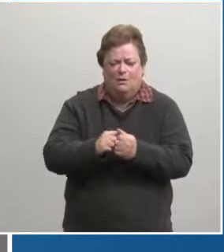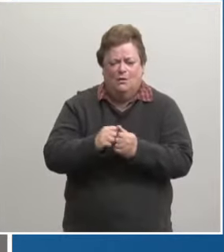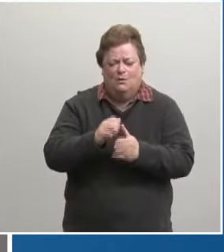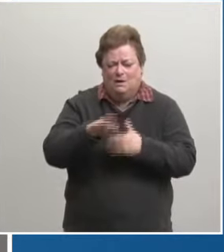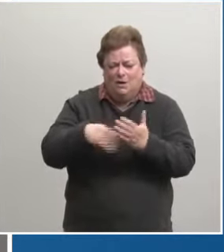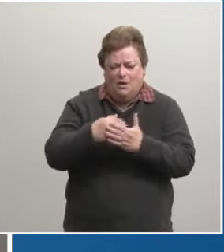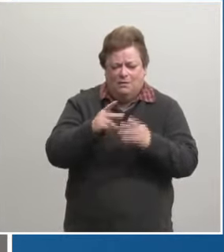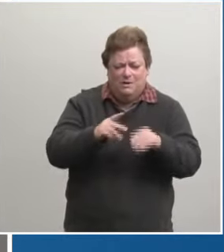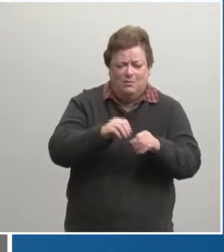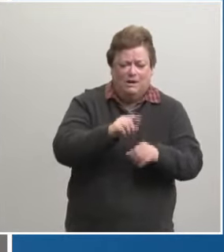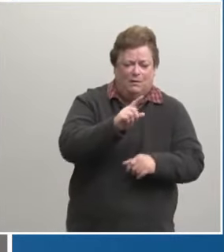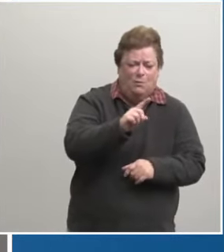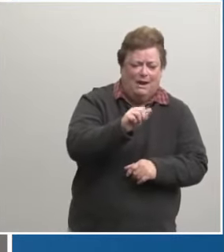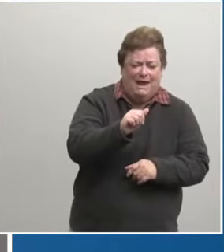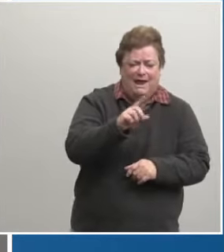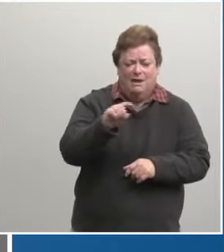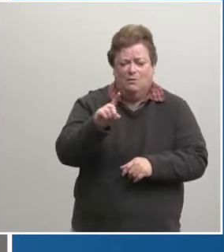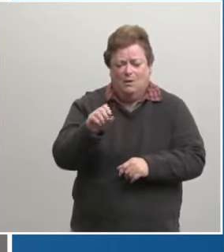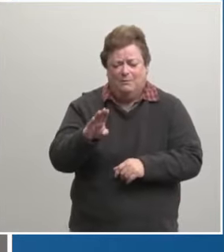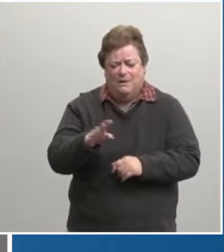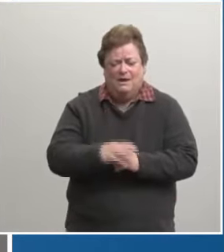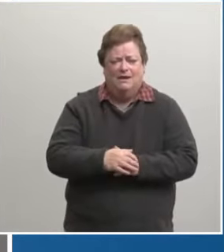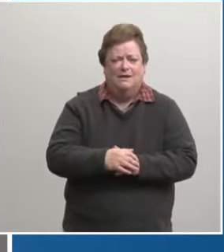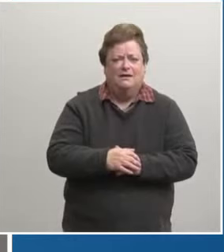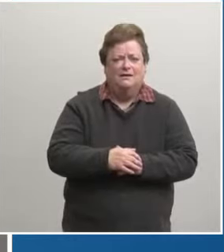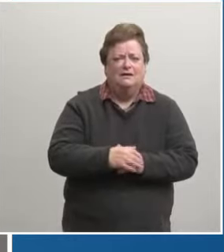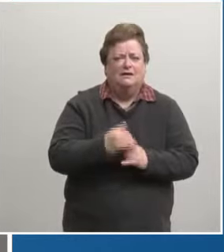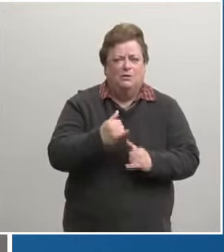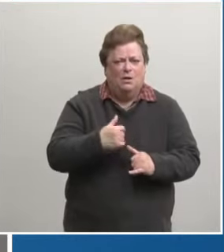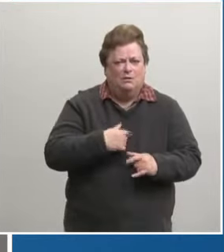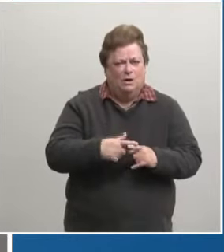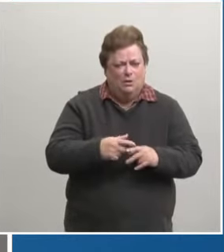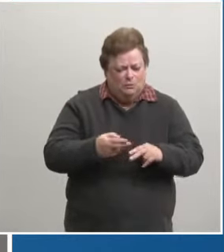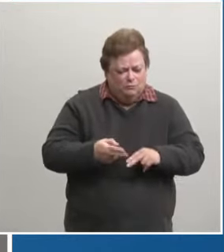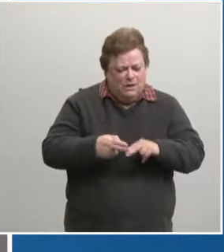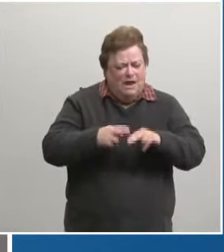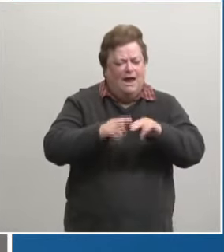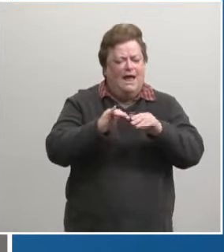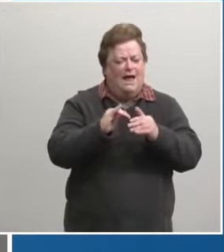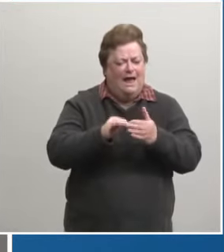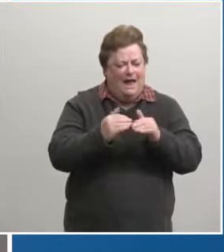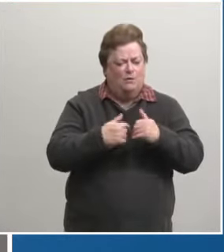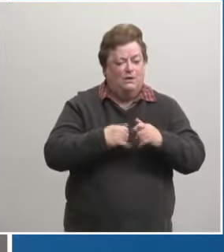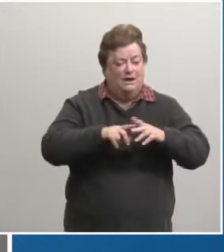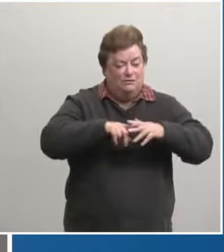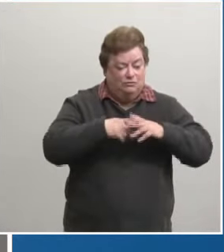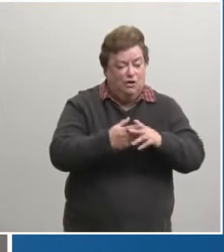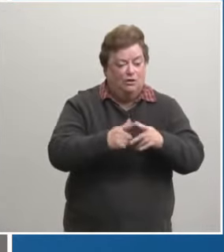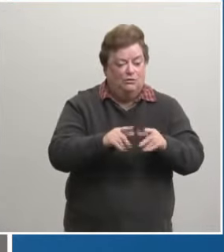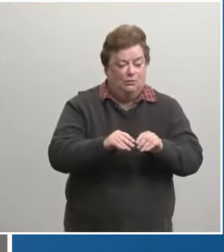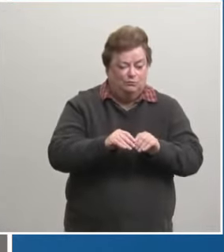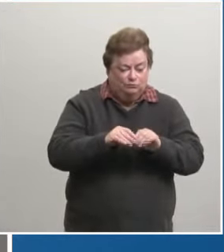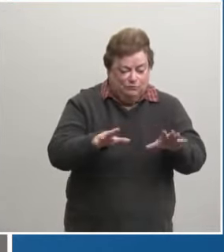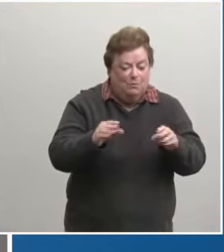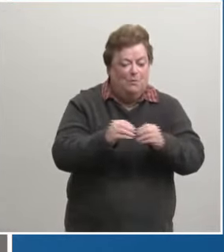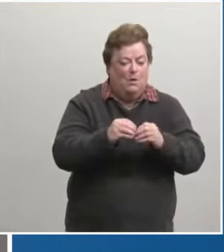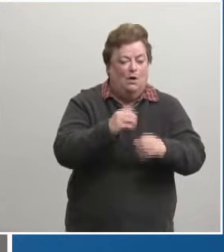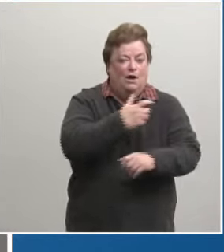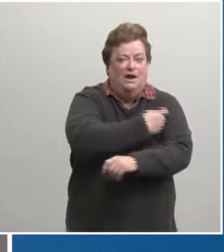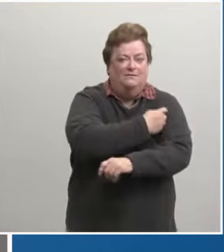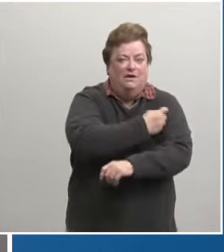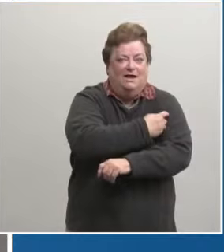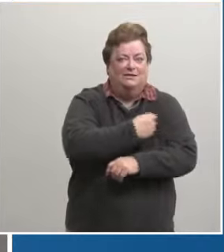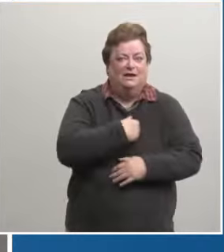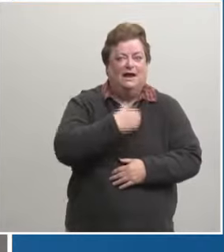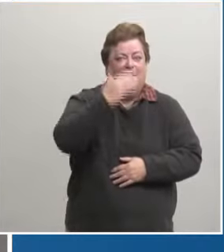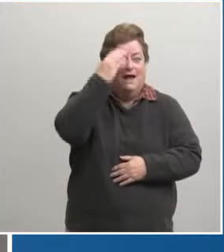1A, to formulate our plan to scale up and conduct mass vaccination clinics. I know you like the sound of